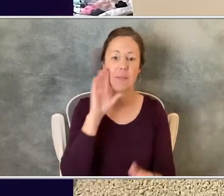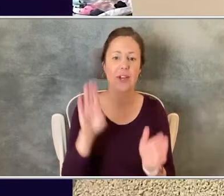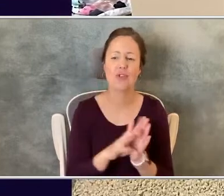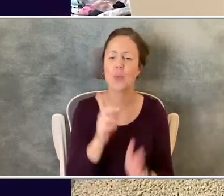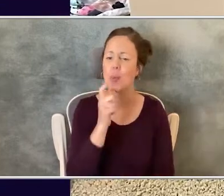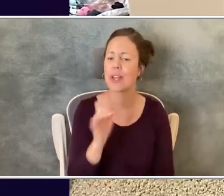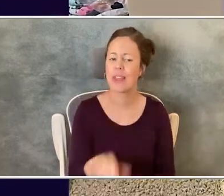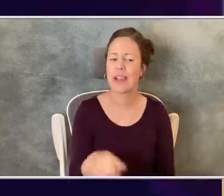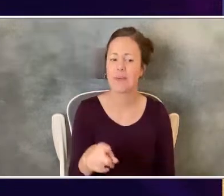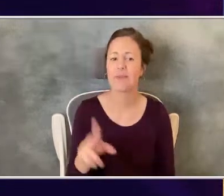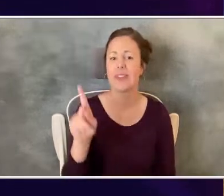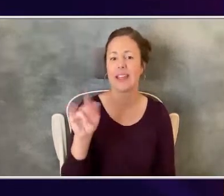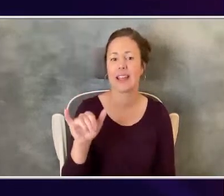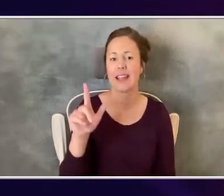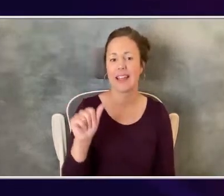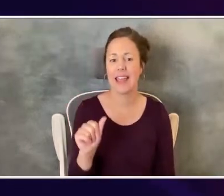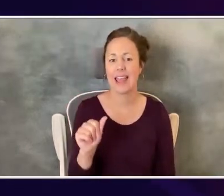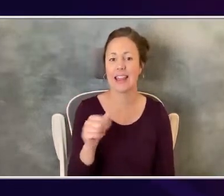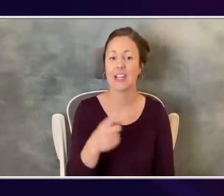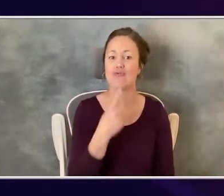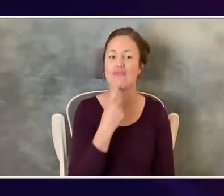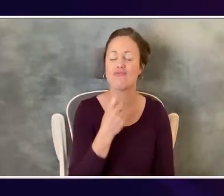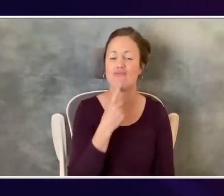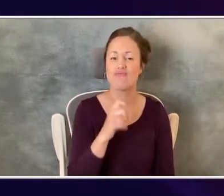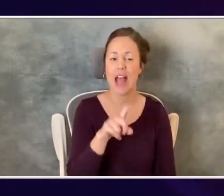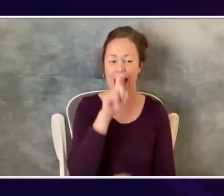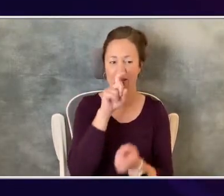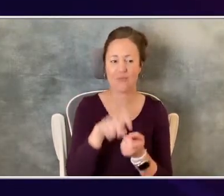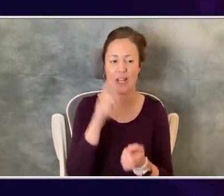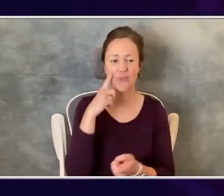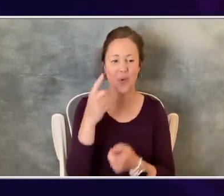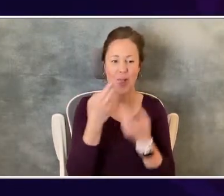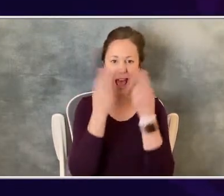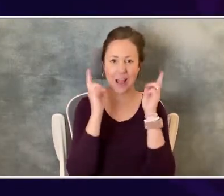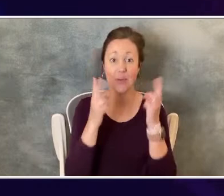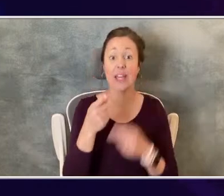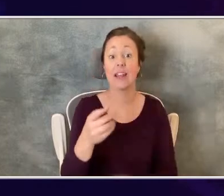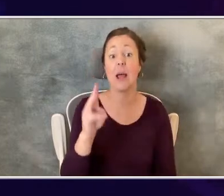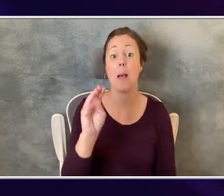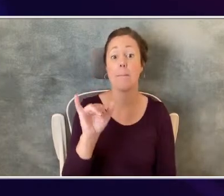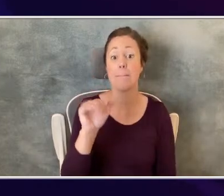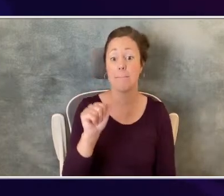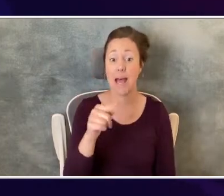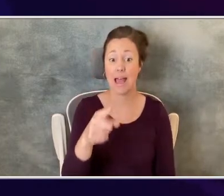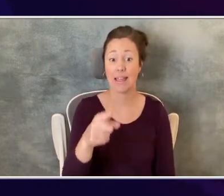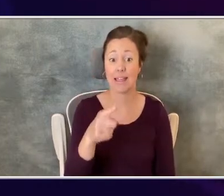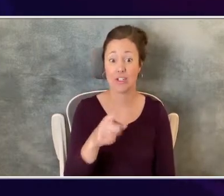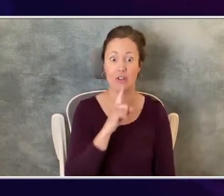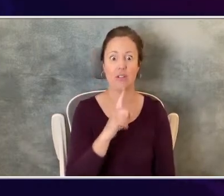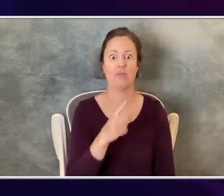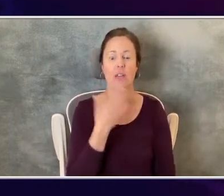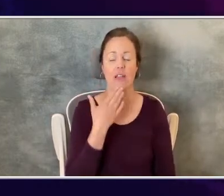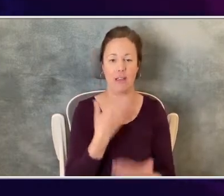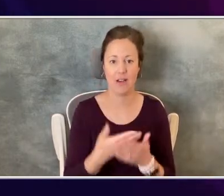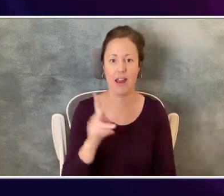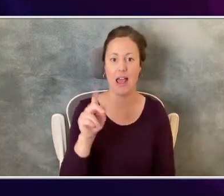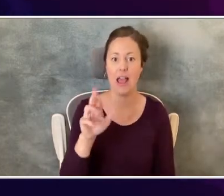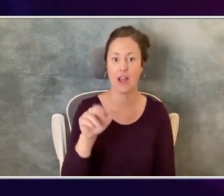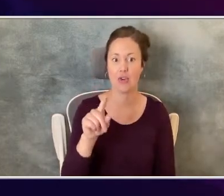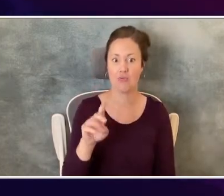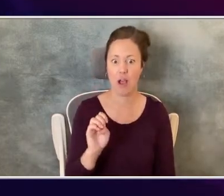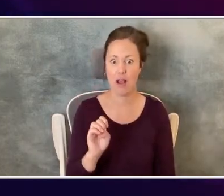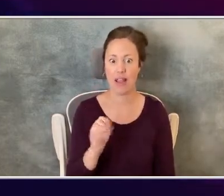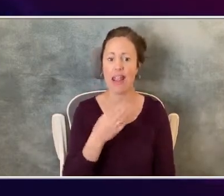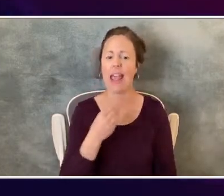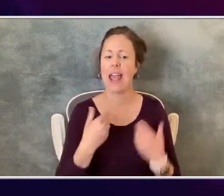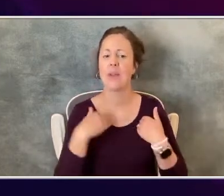is Kayla. She's the Red Witch for Halloween. This is my oldest, Maya, who is scary good at karate. And we have a picture of